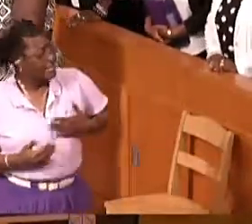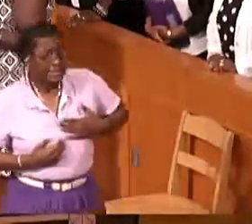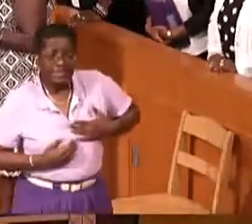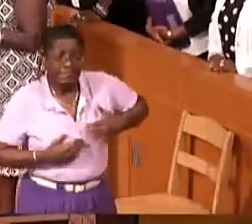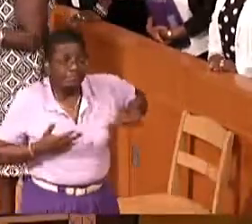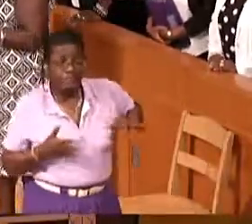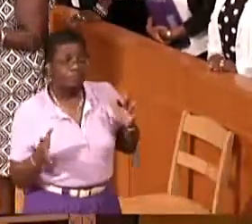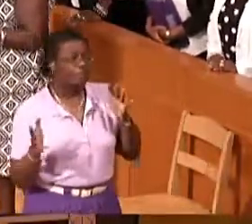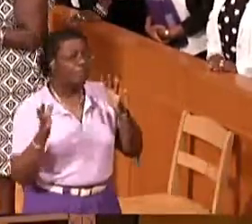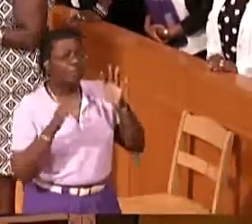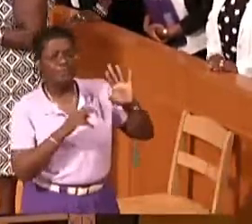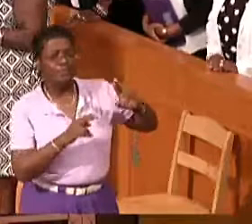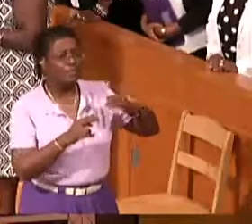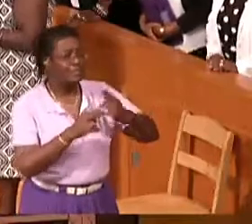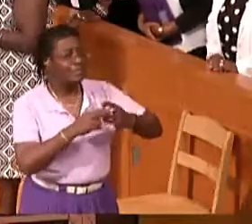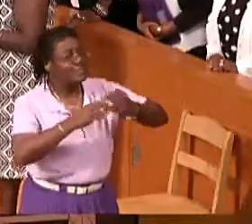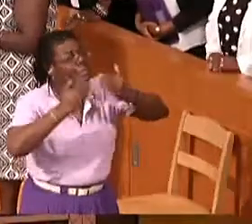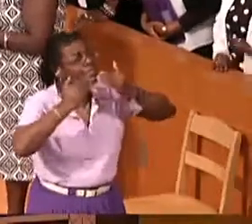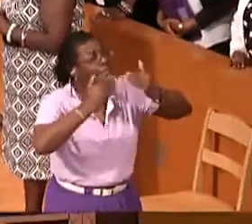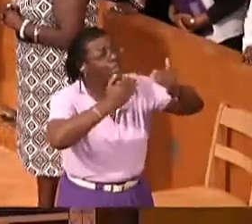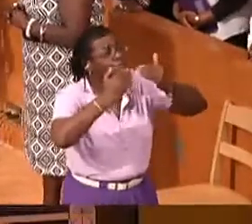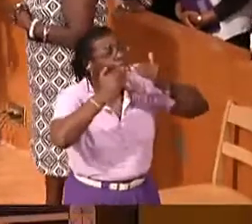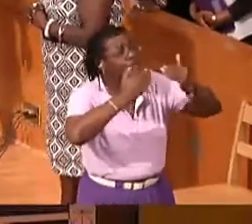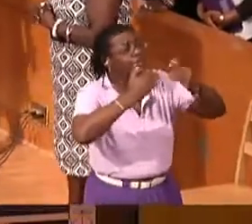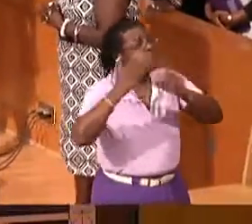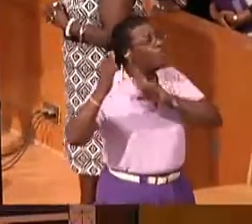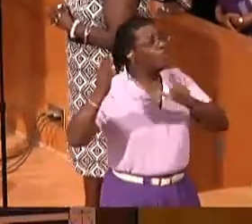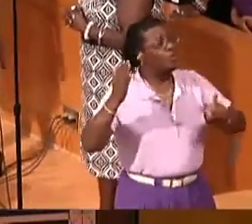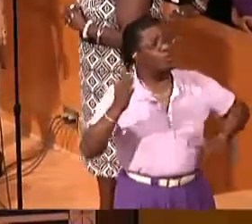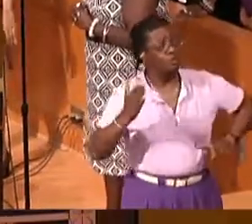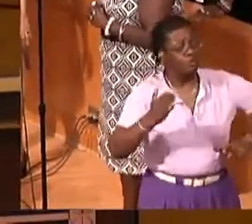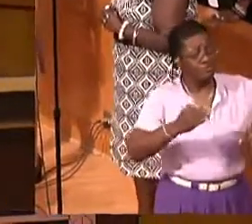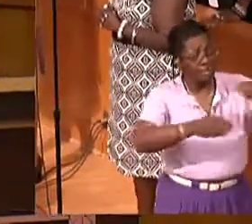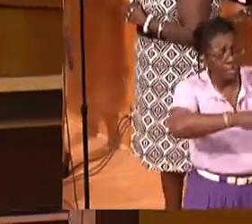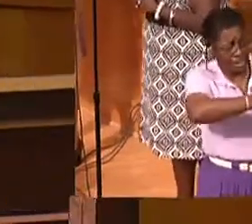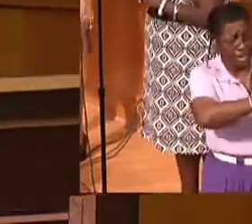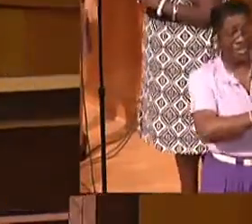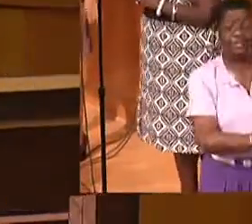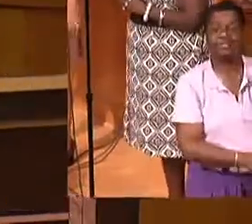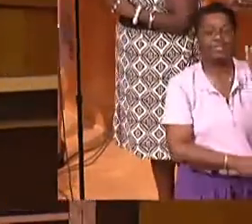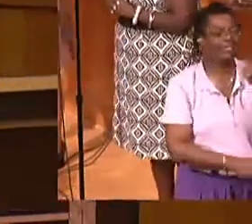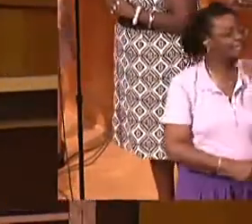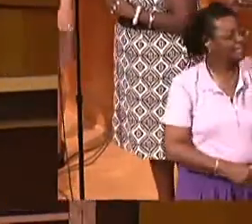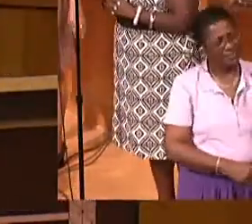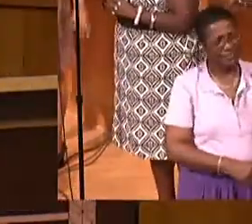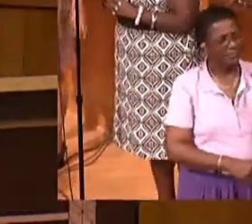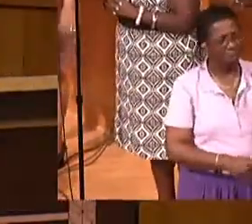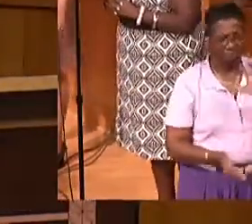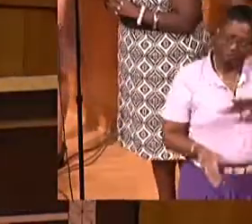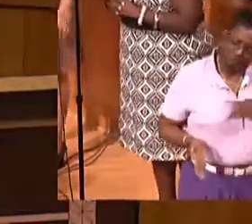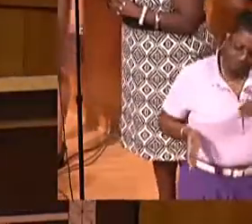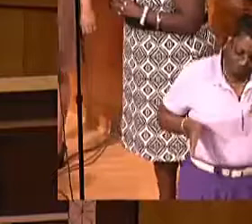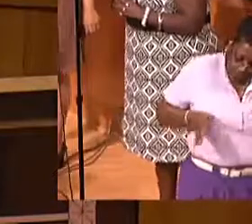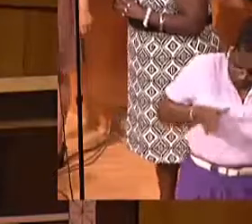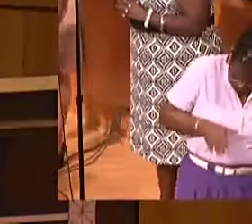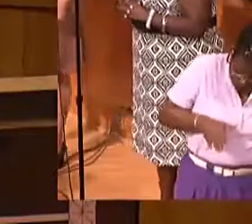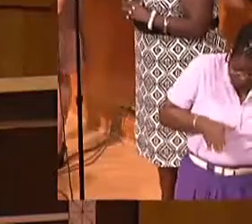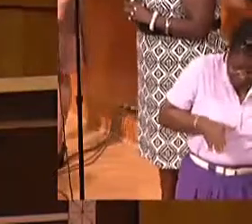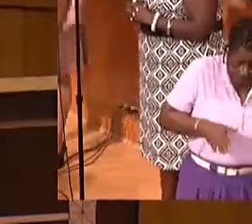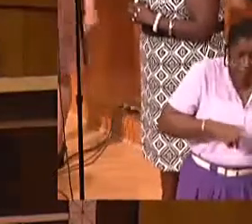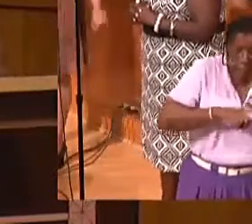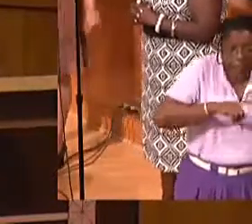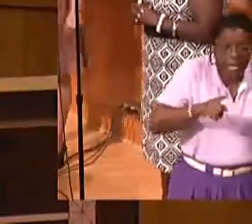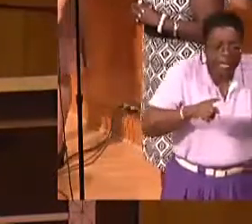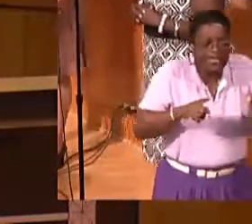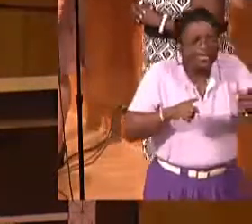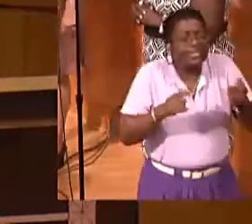praise. Thank you, Lord, that last night was not our last night, that you gave us